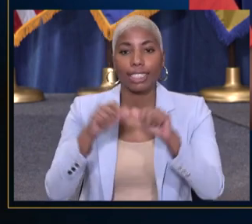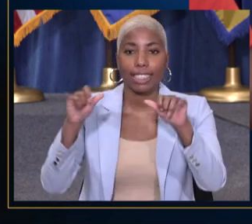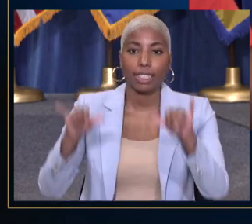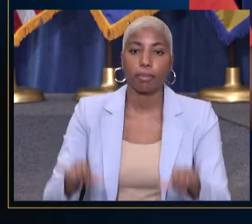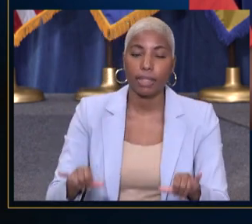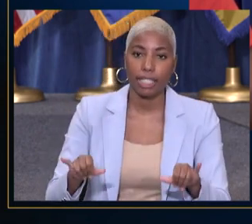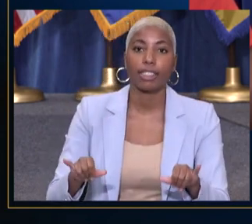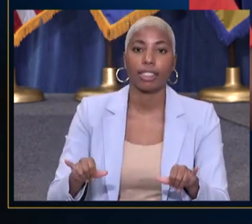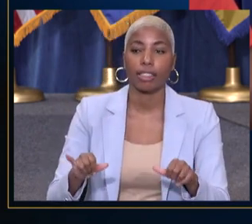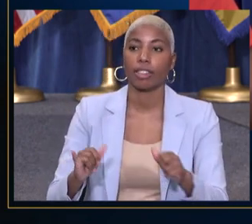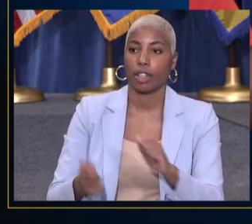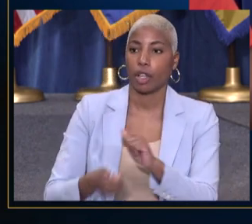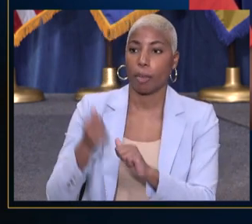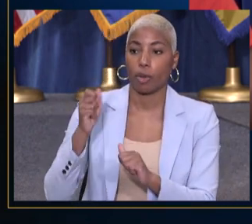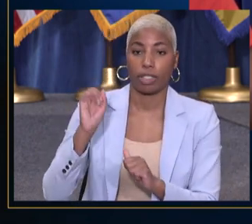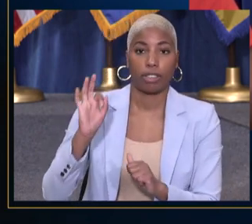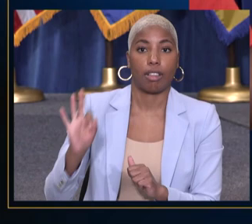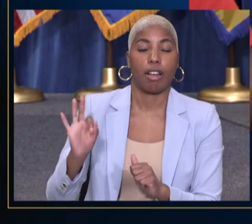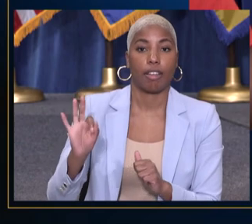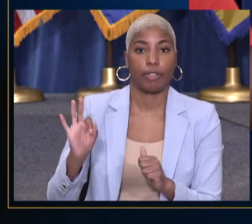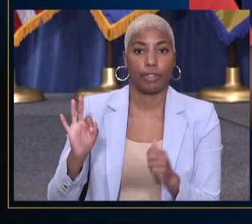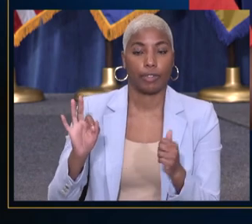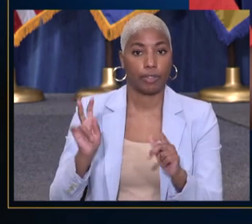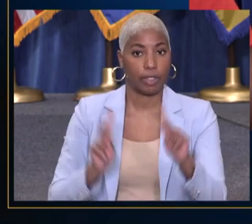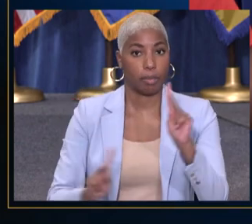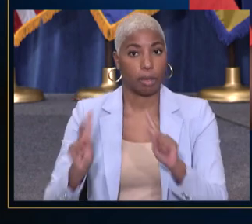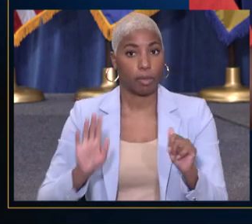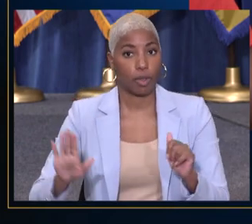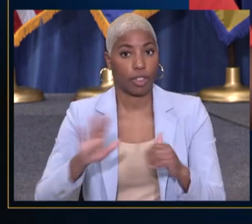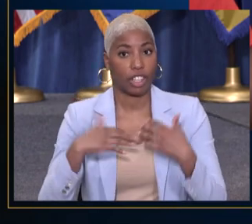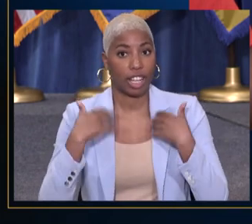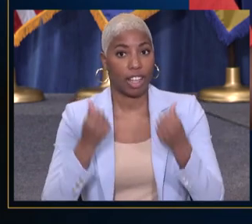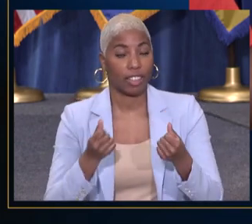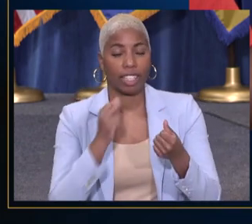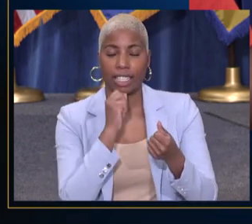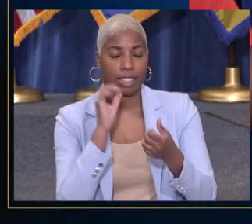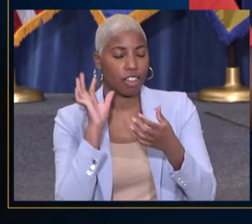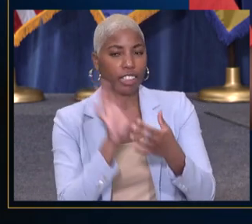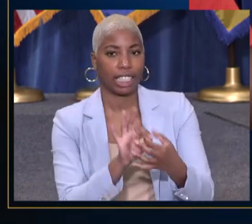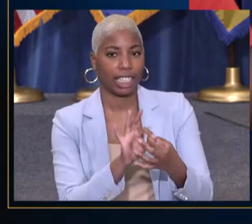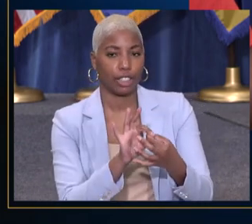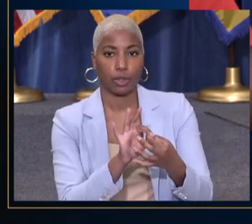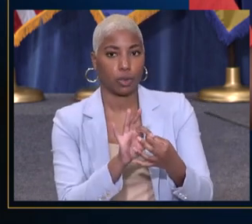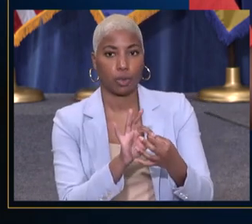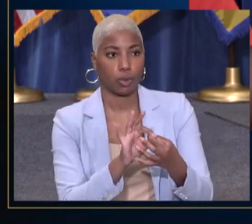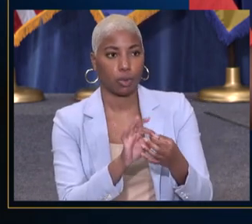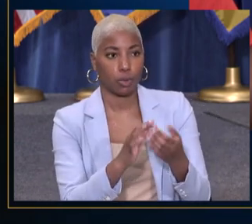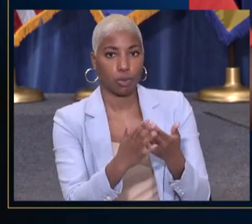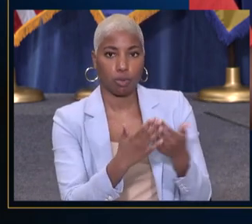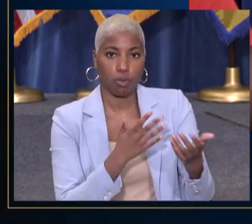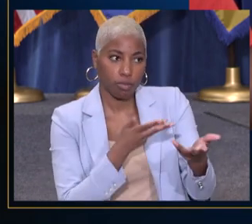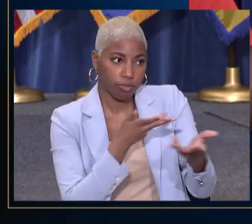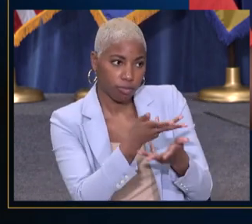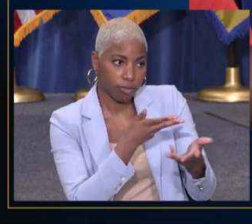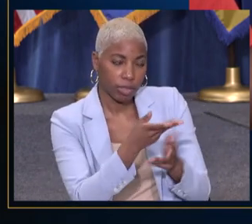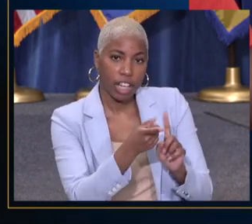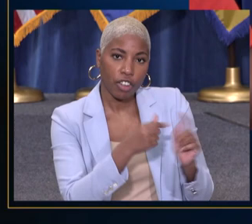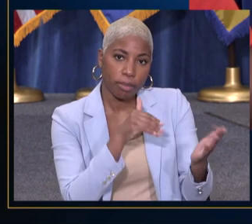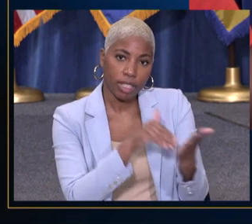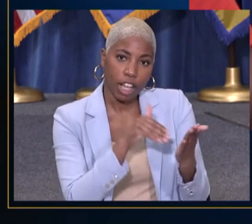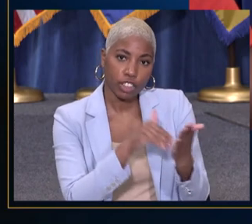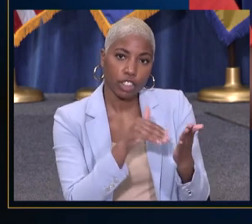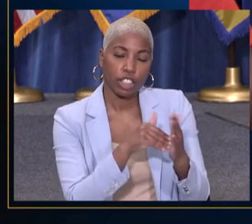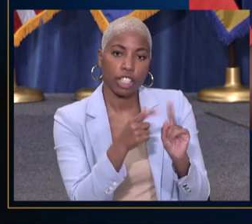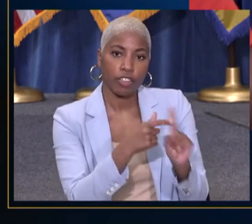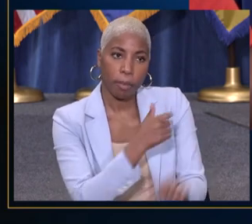understand, that most of what people's health is not related to what they get in the hospital or in the doctor's